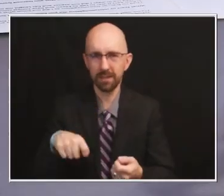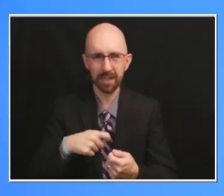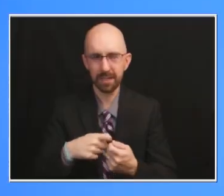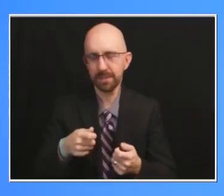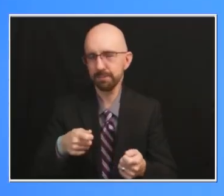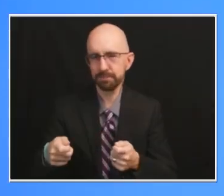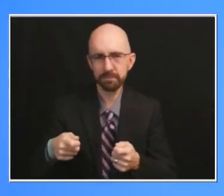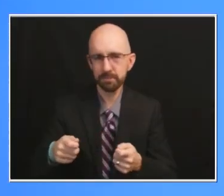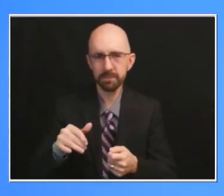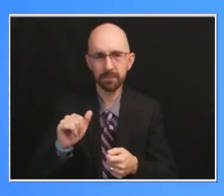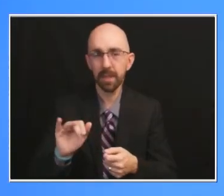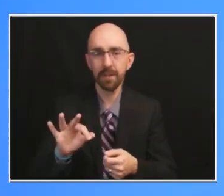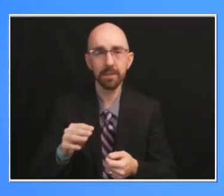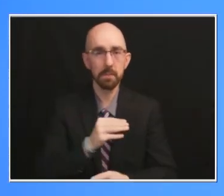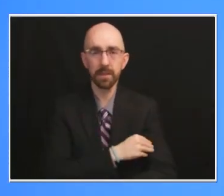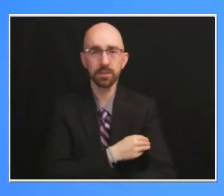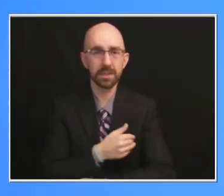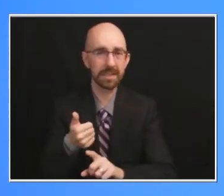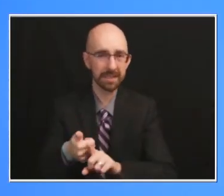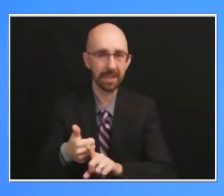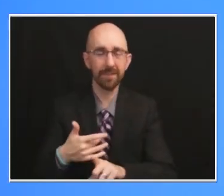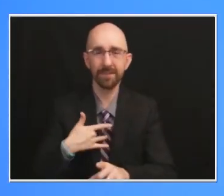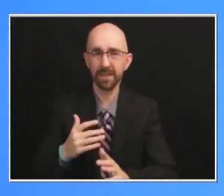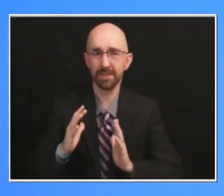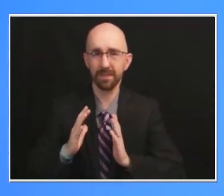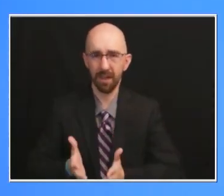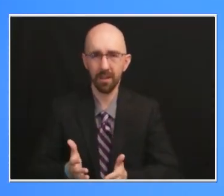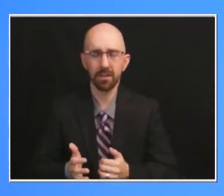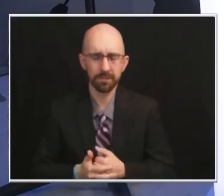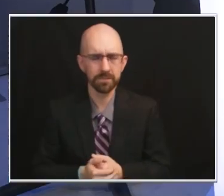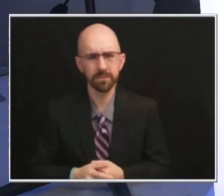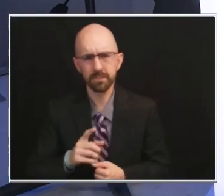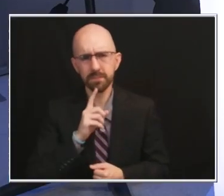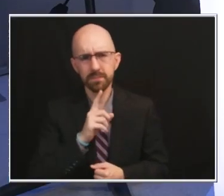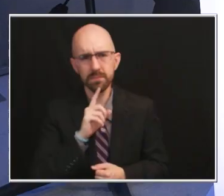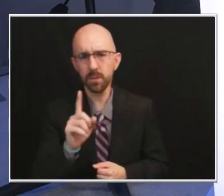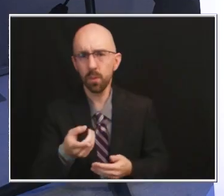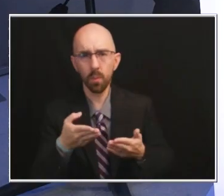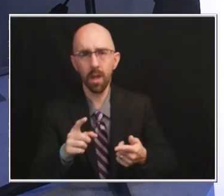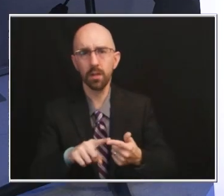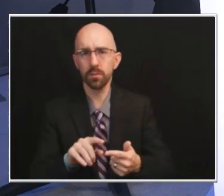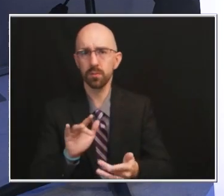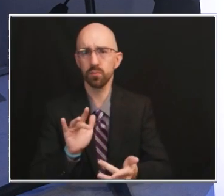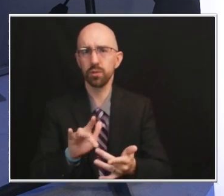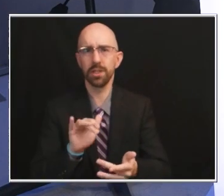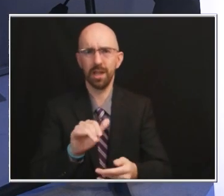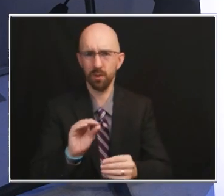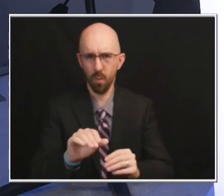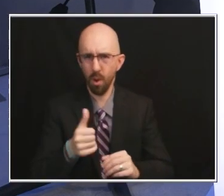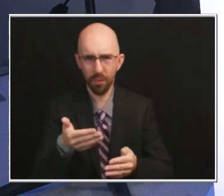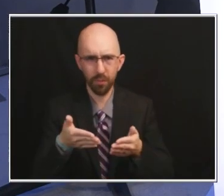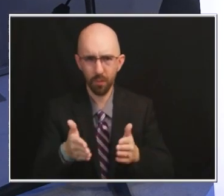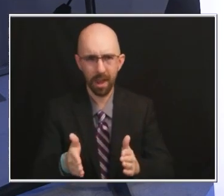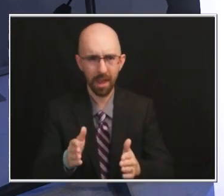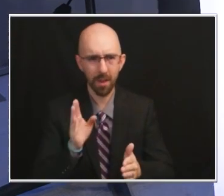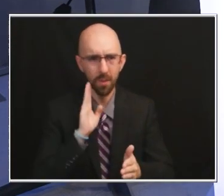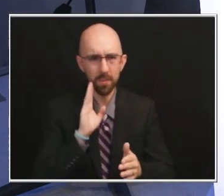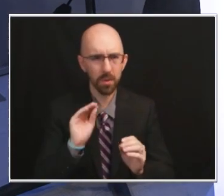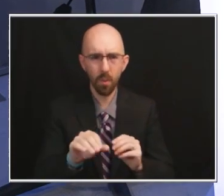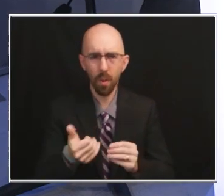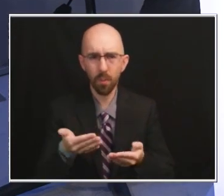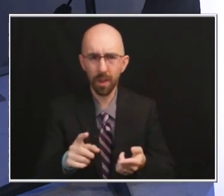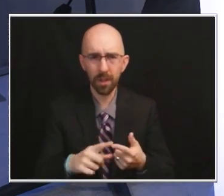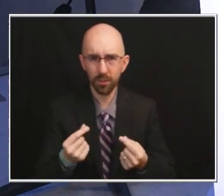if the muscle itself feels fine. Sure. I mean, and the only way to reach those muscles, there's no other way, there would be no other way to do that.